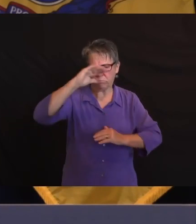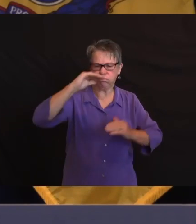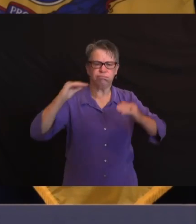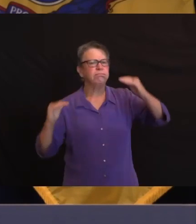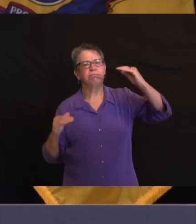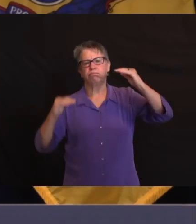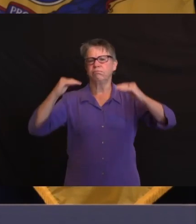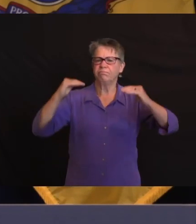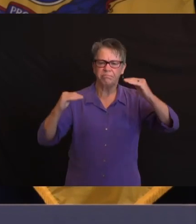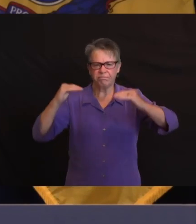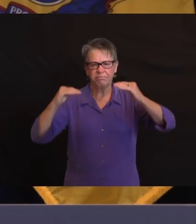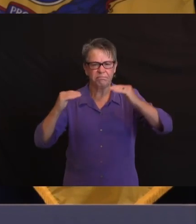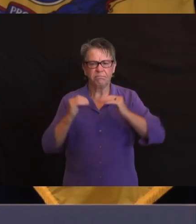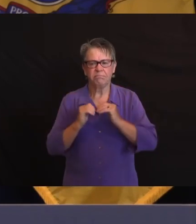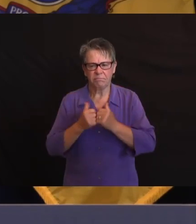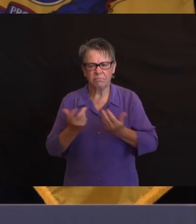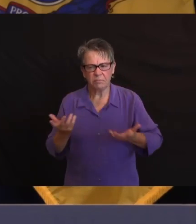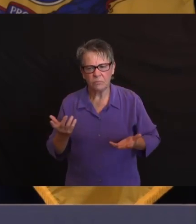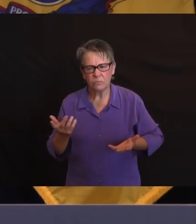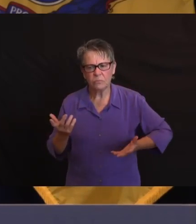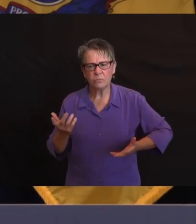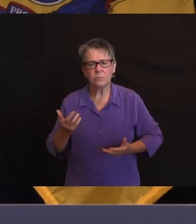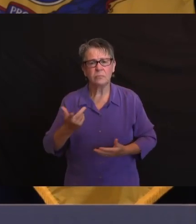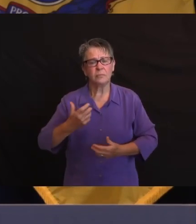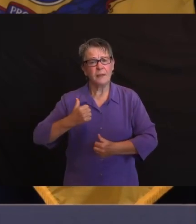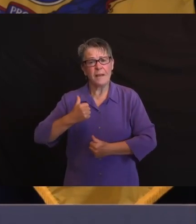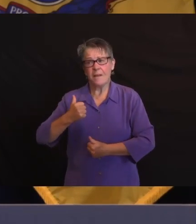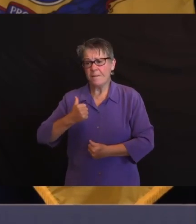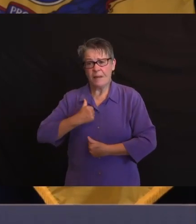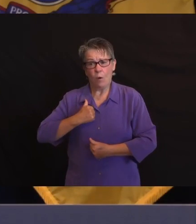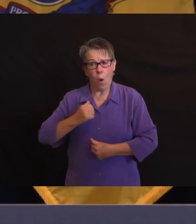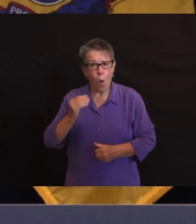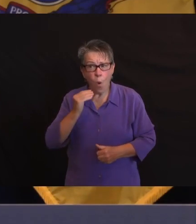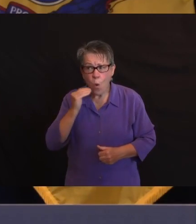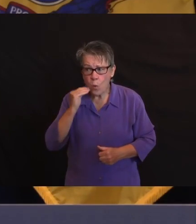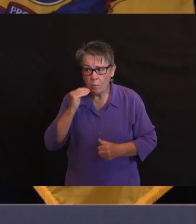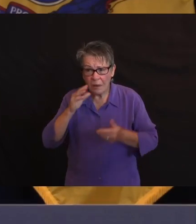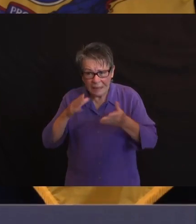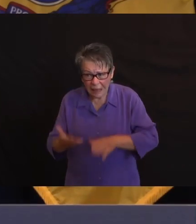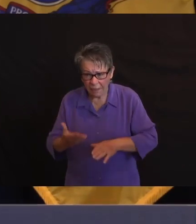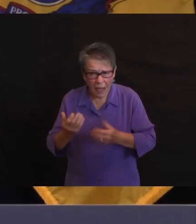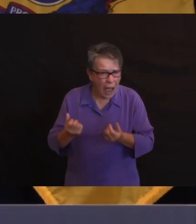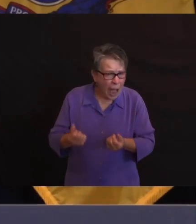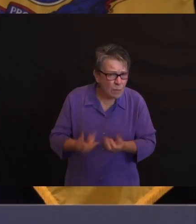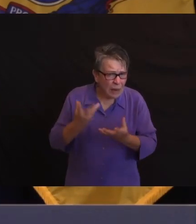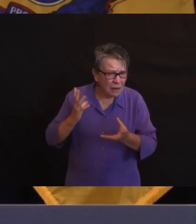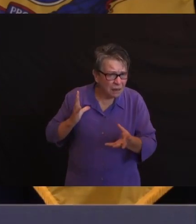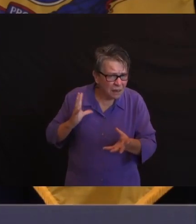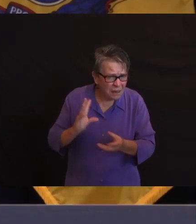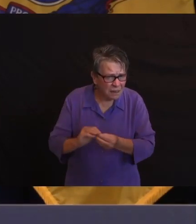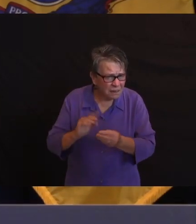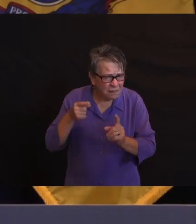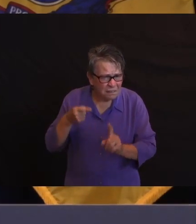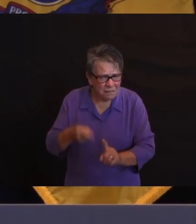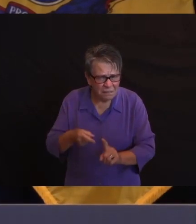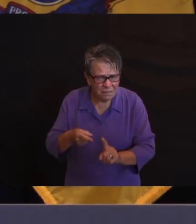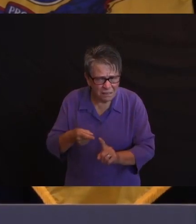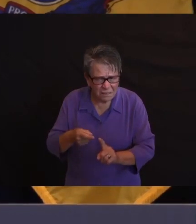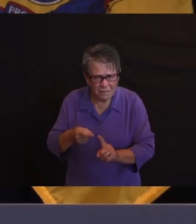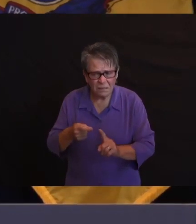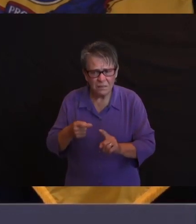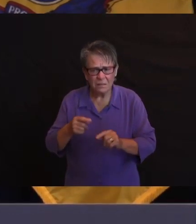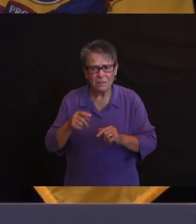related to veterans' homes, right? I don't have a quick answer, but we can come back to you on that. But Judy, anything on that or on the